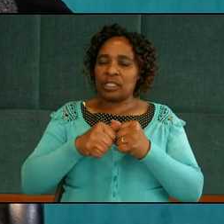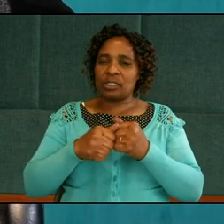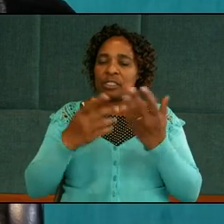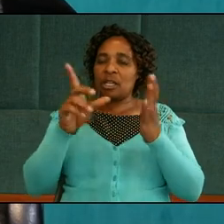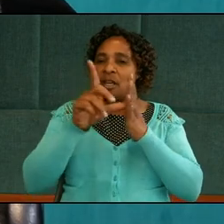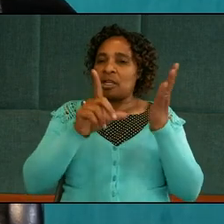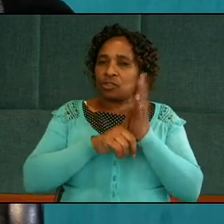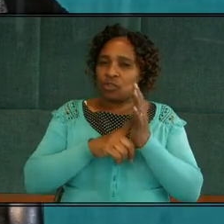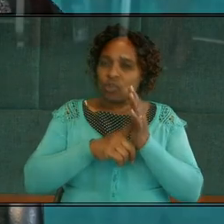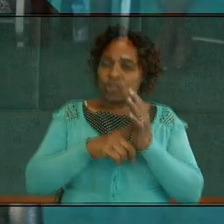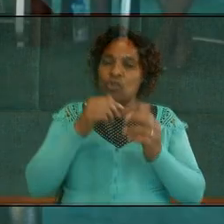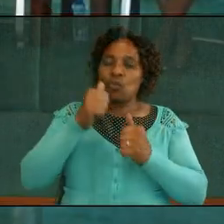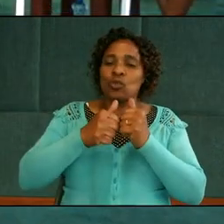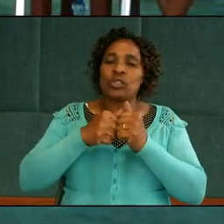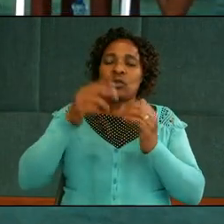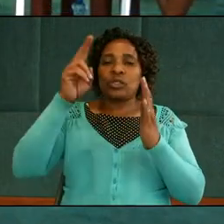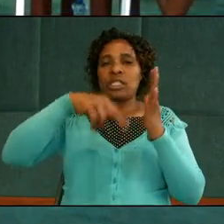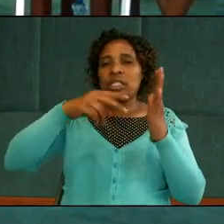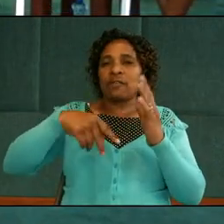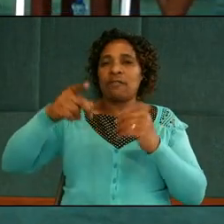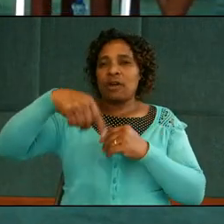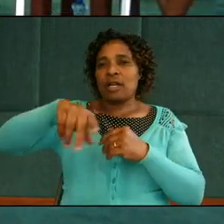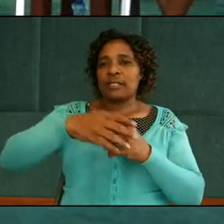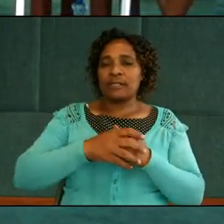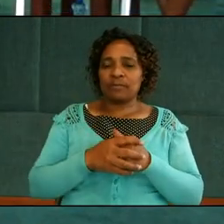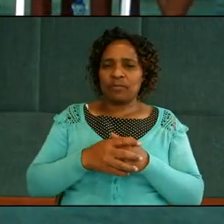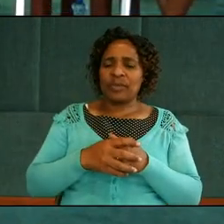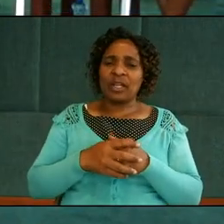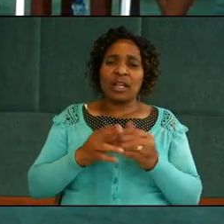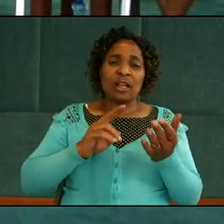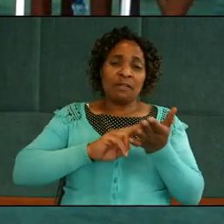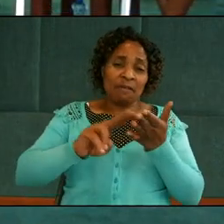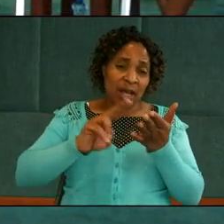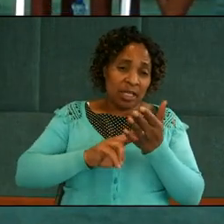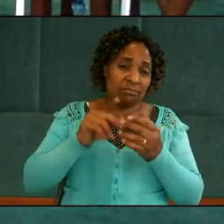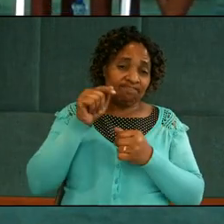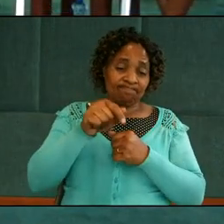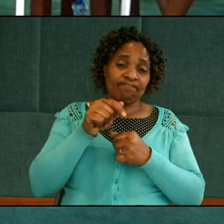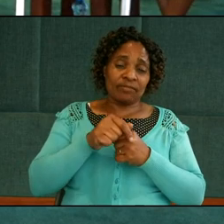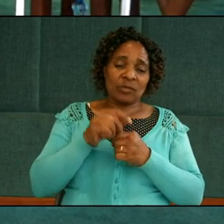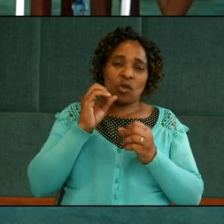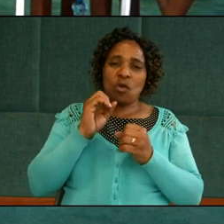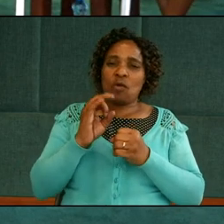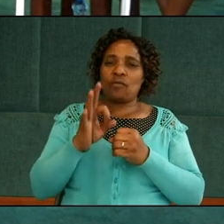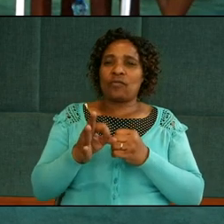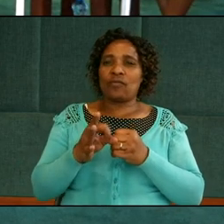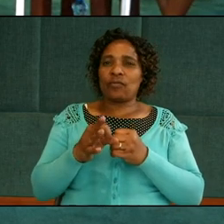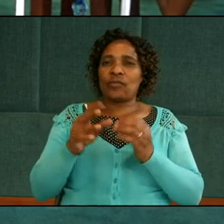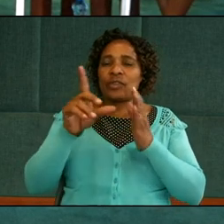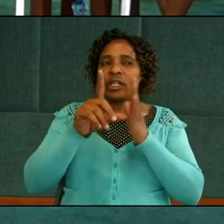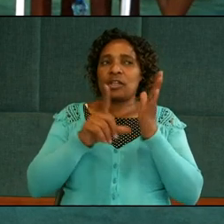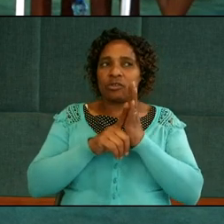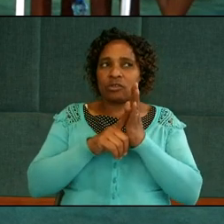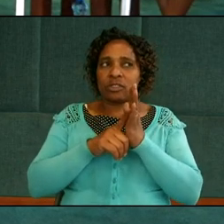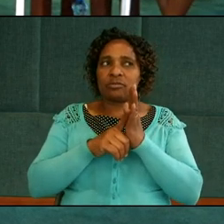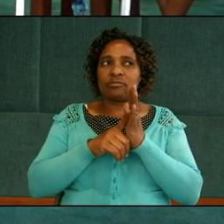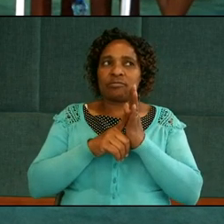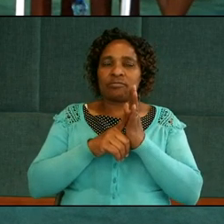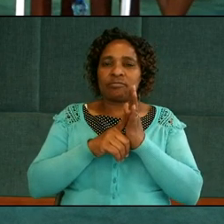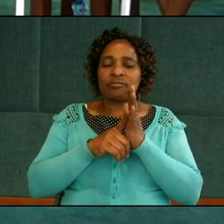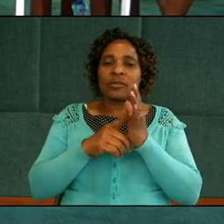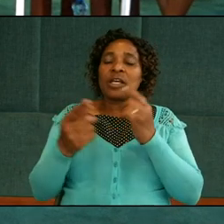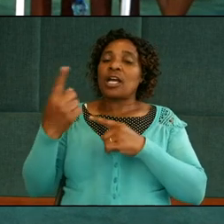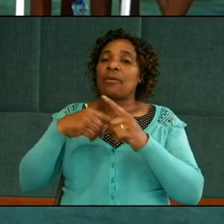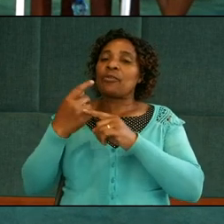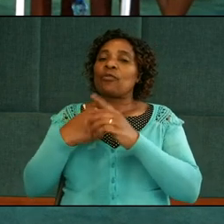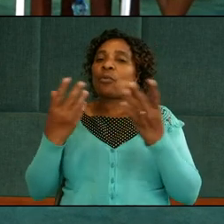ask Flex to read for us. All right, the key text of the lesson. It